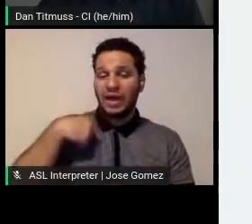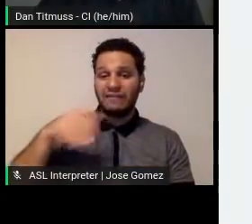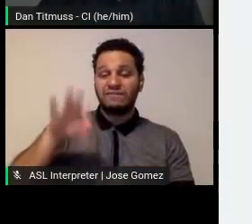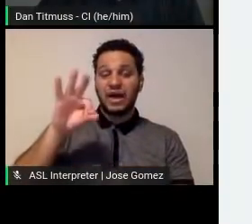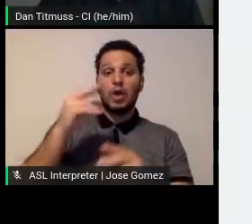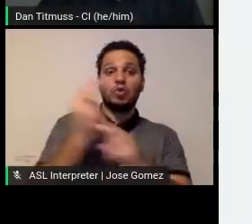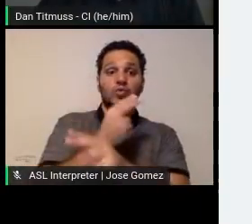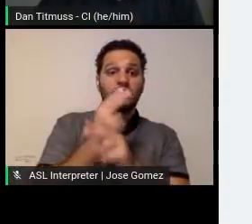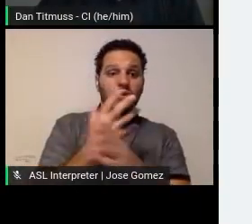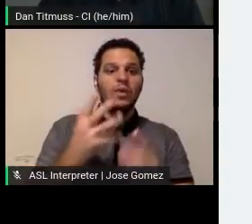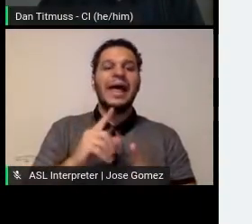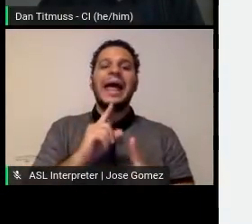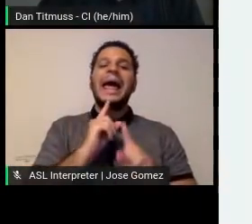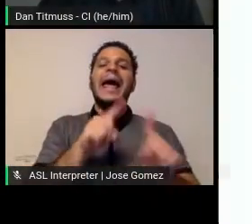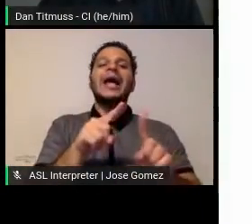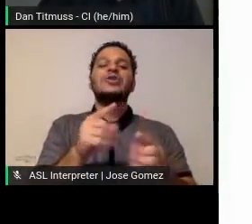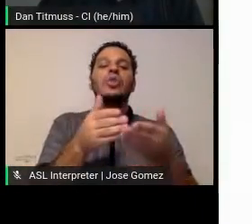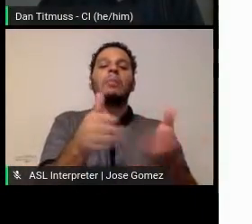called Answer the Public.